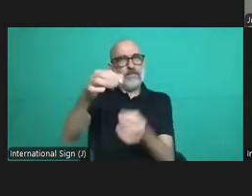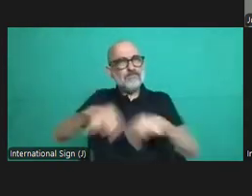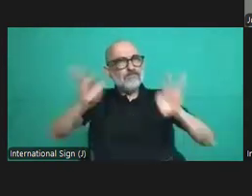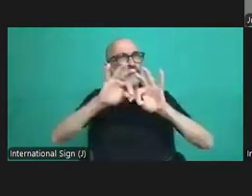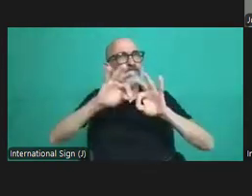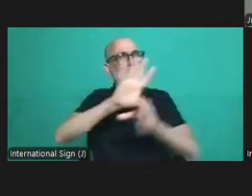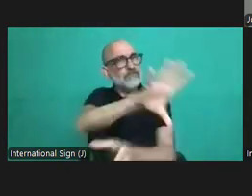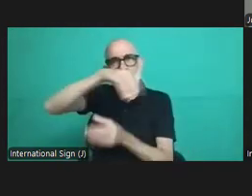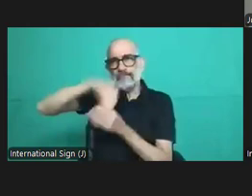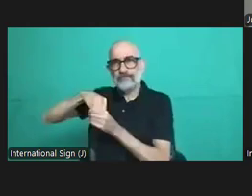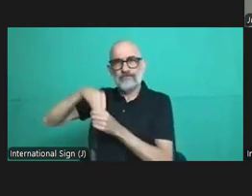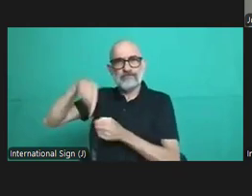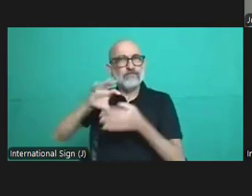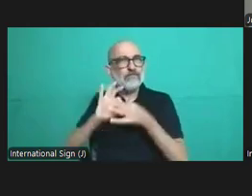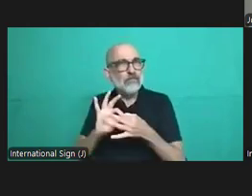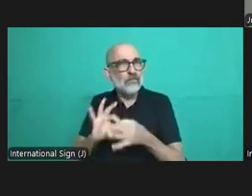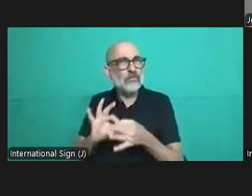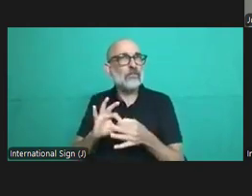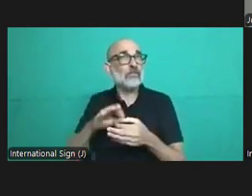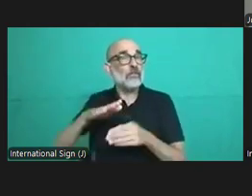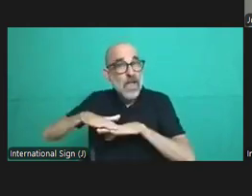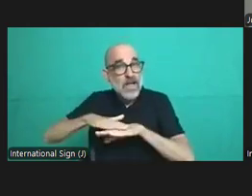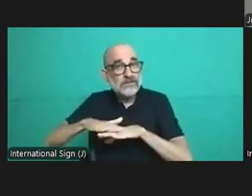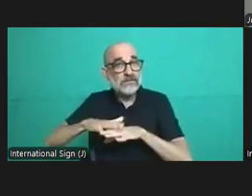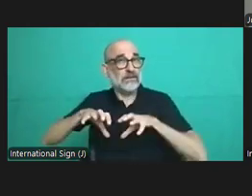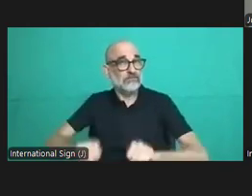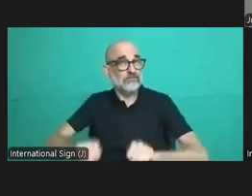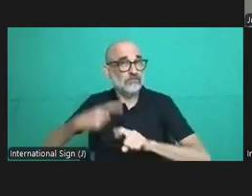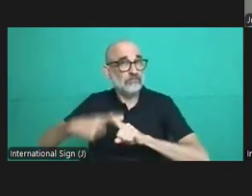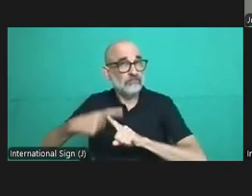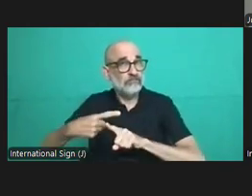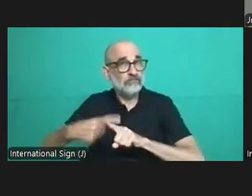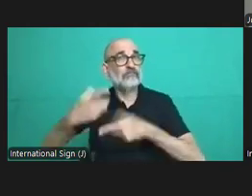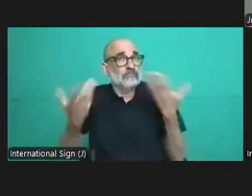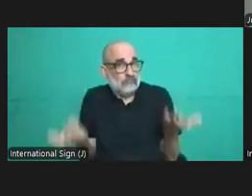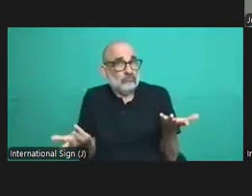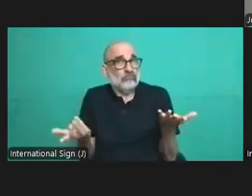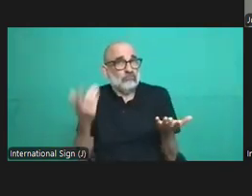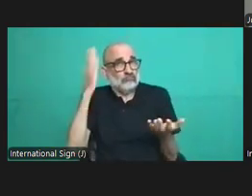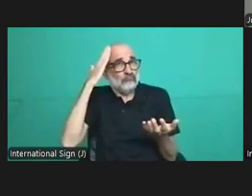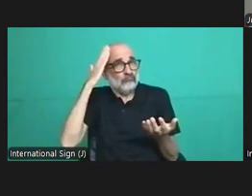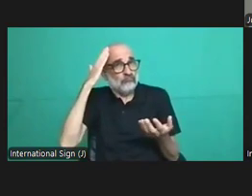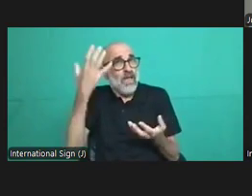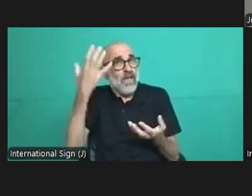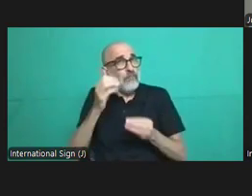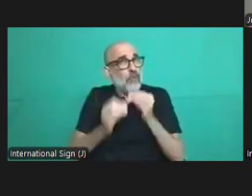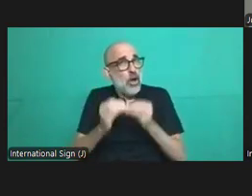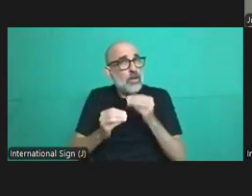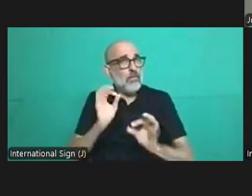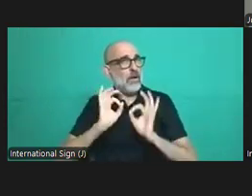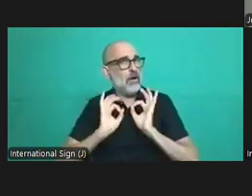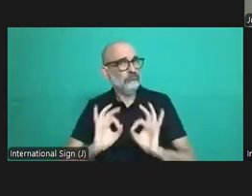of efficient and equitable health financing, and the last 2, development of human